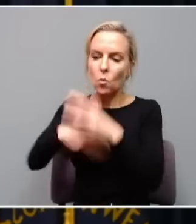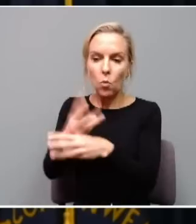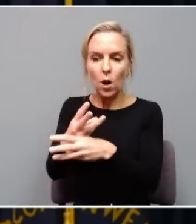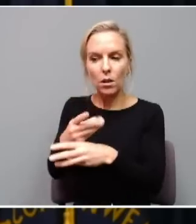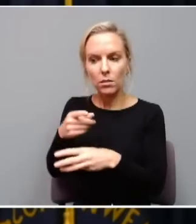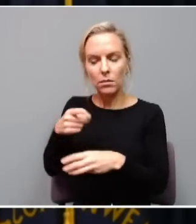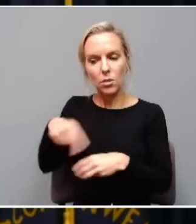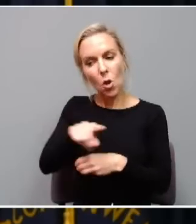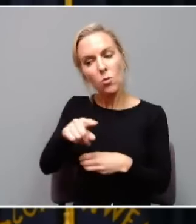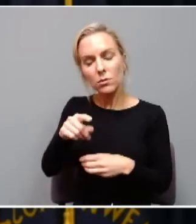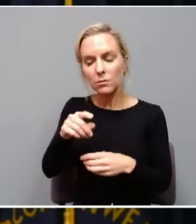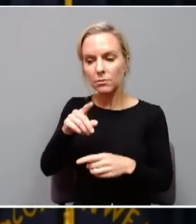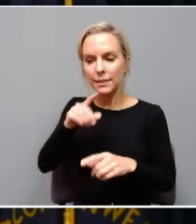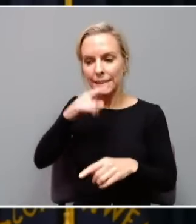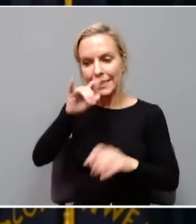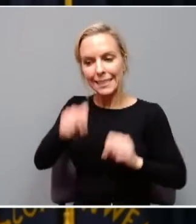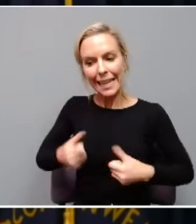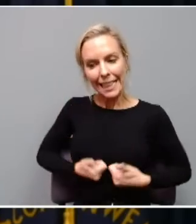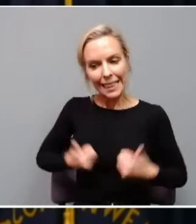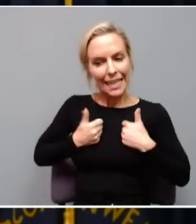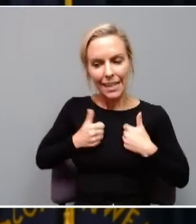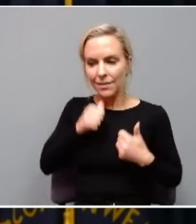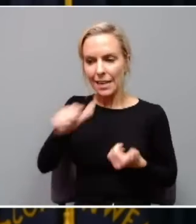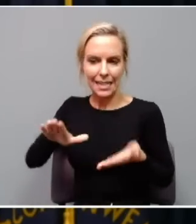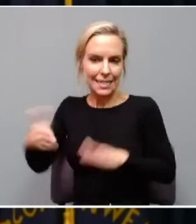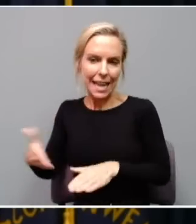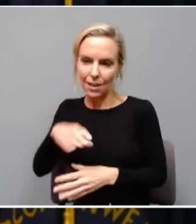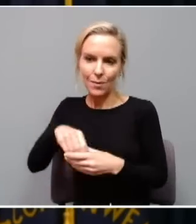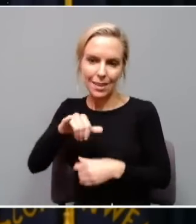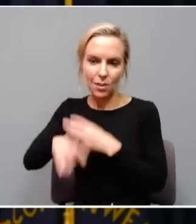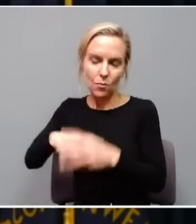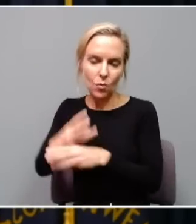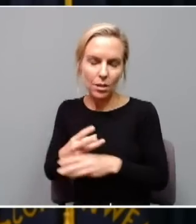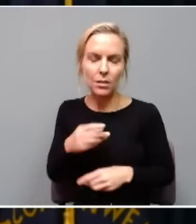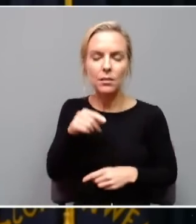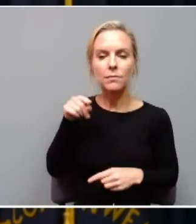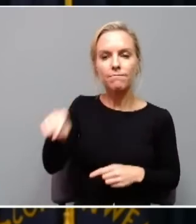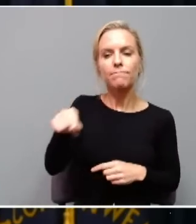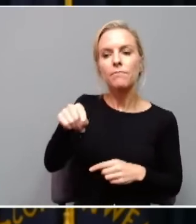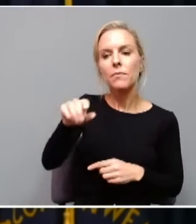or dying in. Alex Akisto from the Herald Leader.